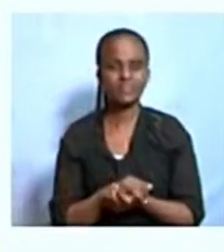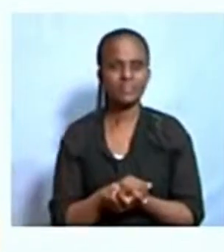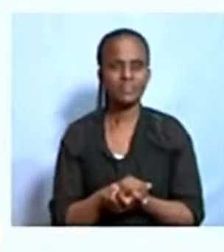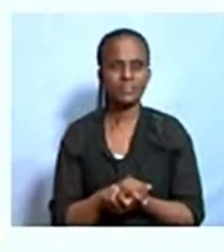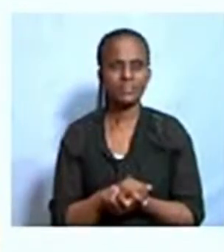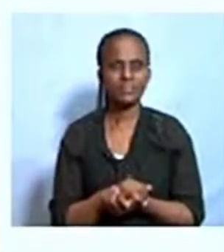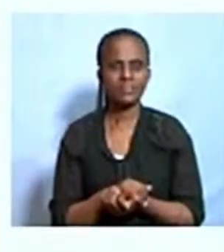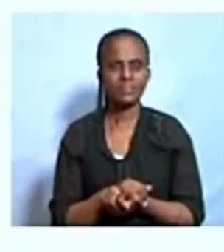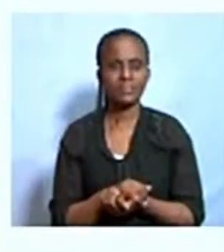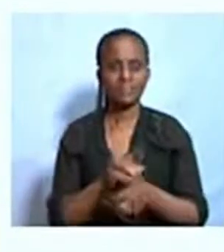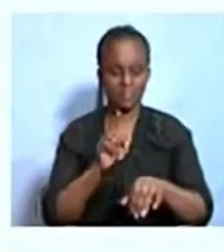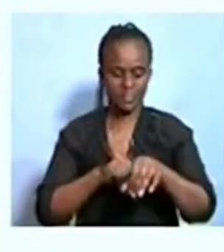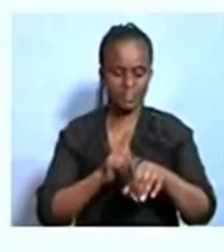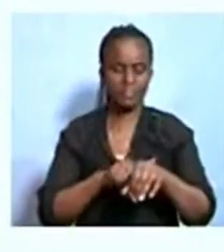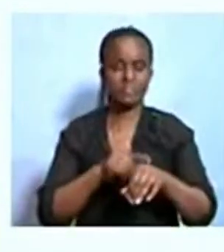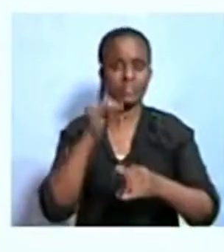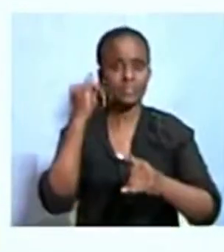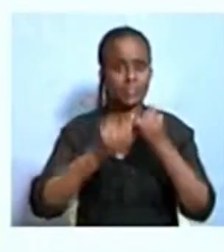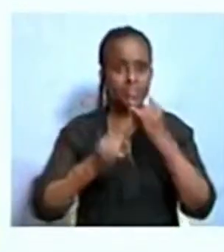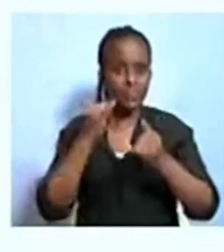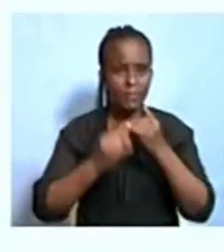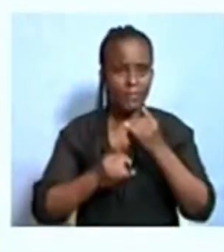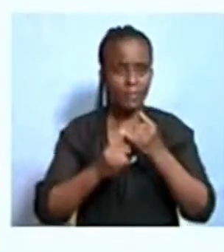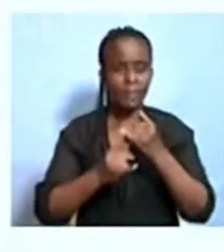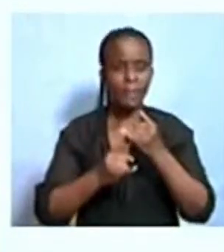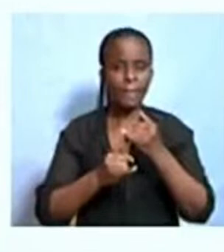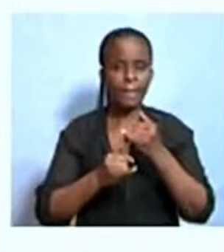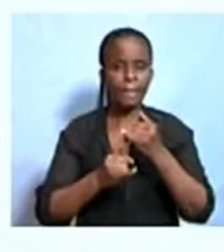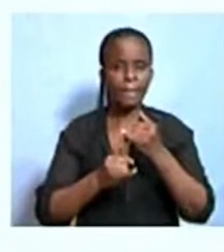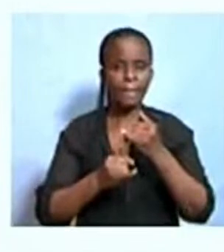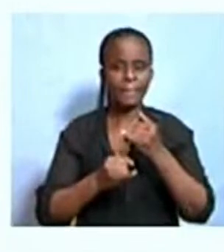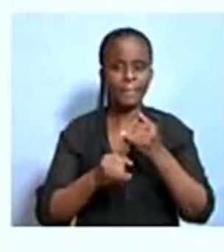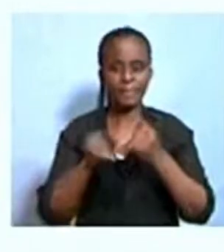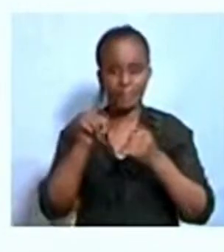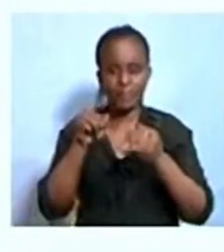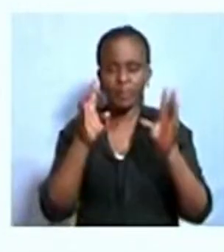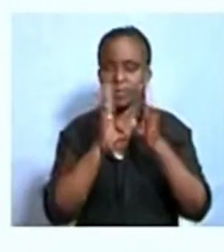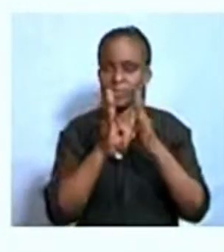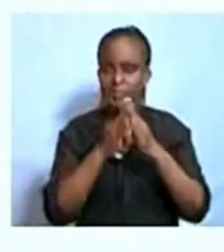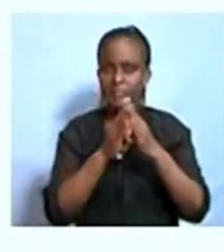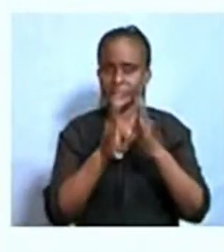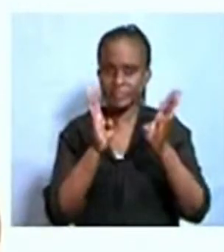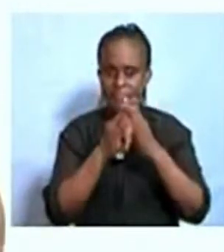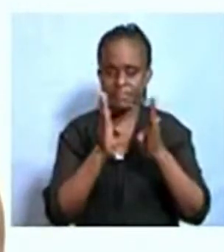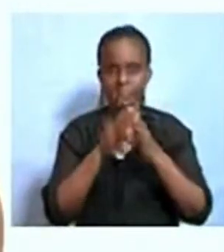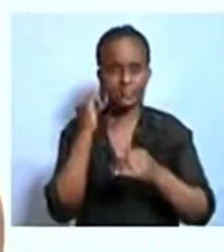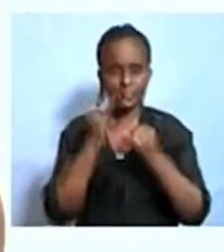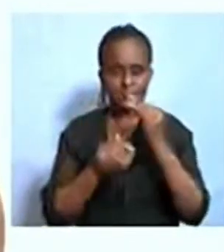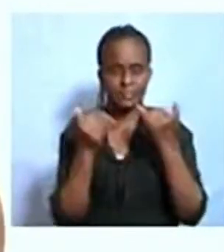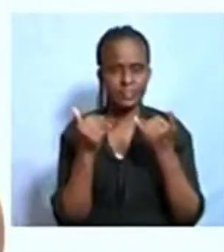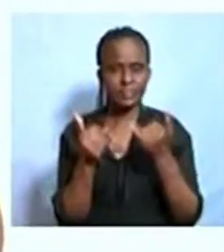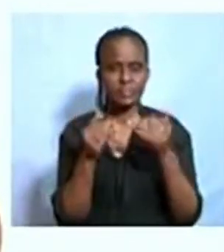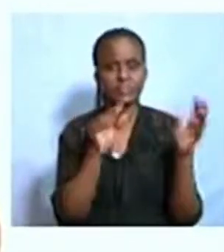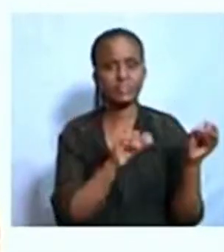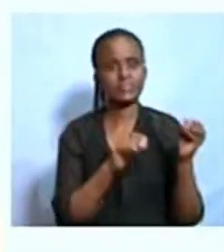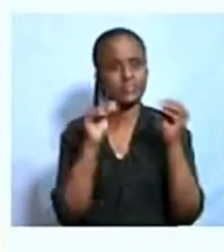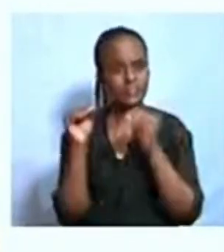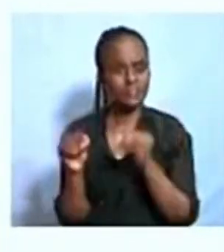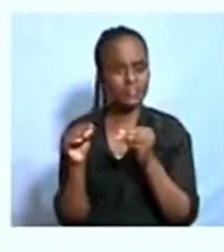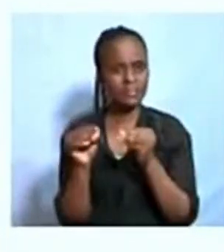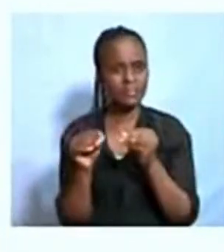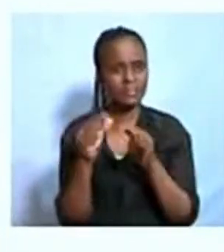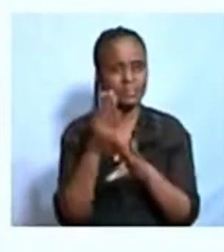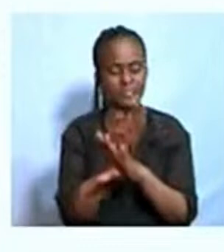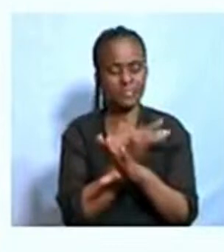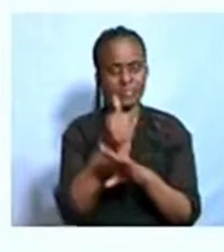At this time, we have come to the end of the meeting. Meeting has been adjourned. But